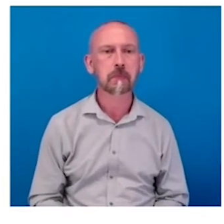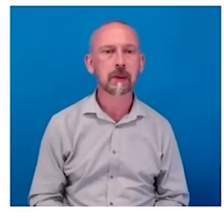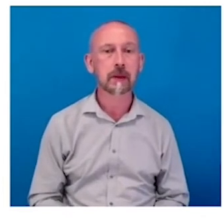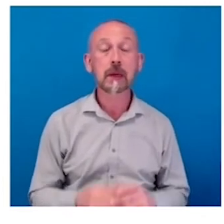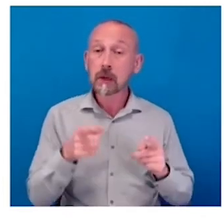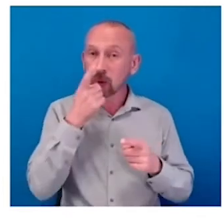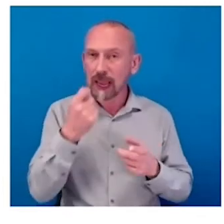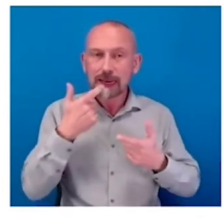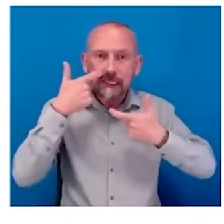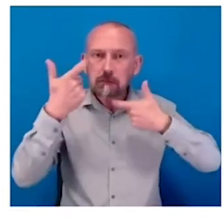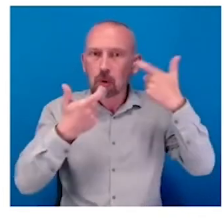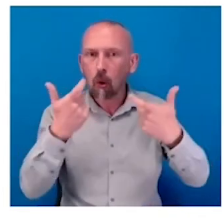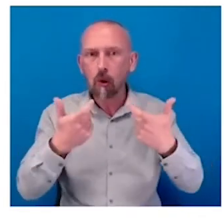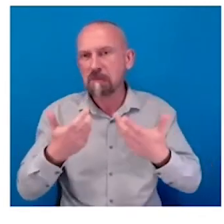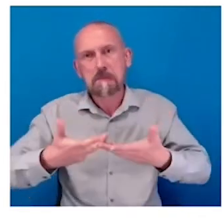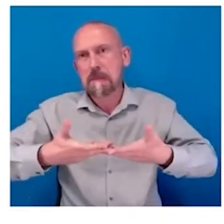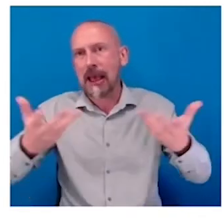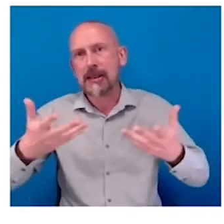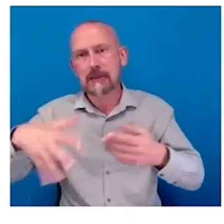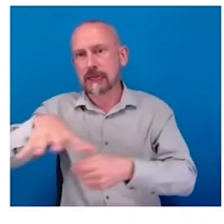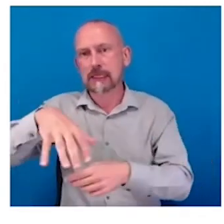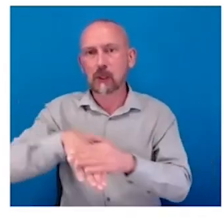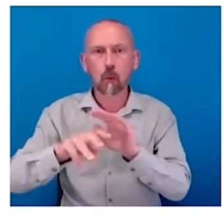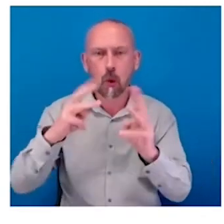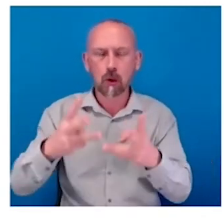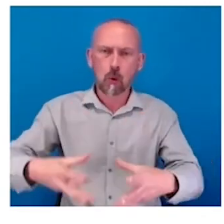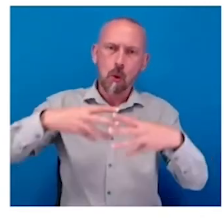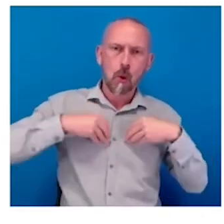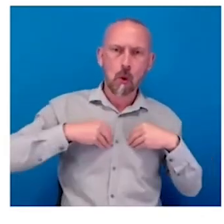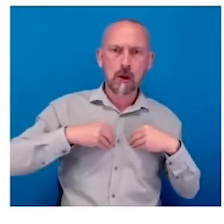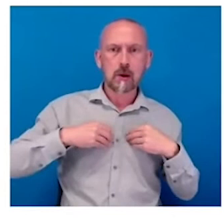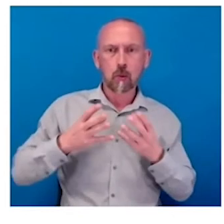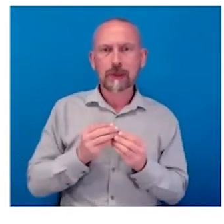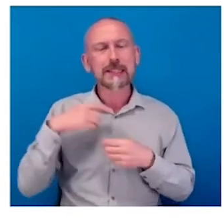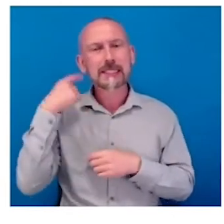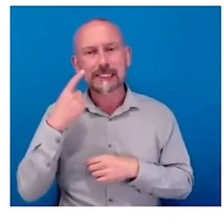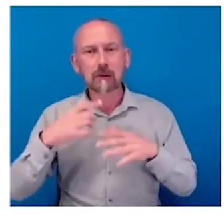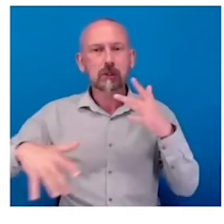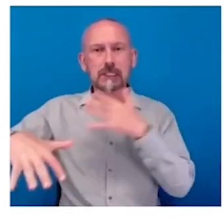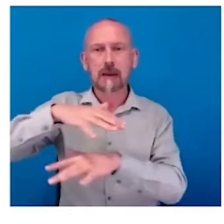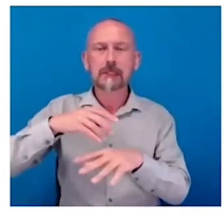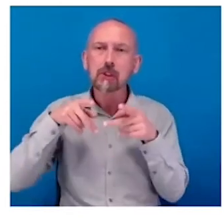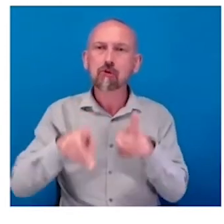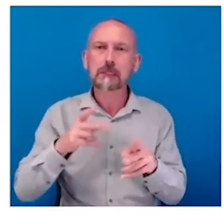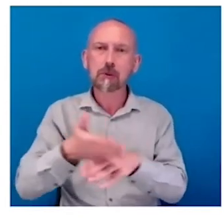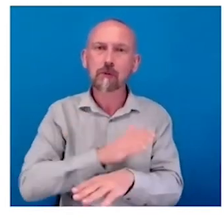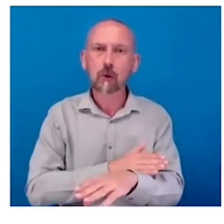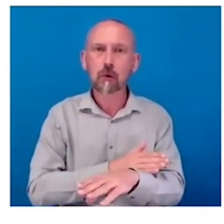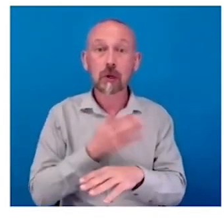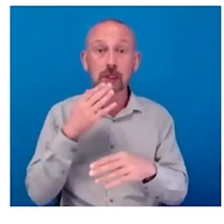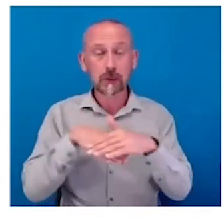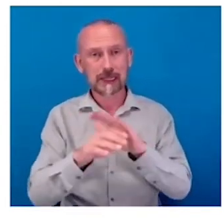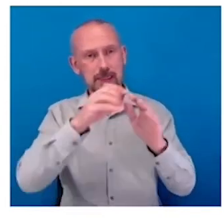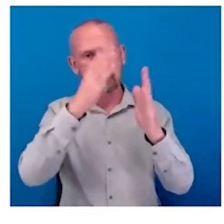Soundscape Street Preview. When on a location page, select the Soundscape Street Preview button to gain a rich sense of the street layout